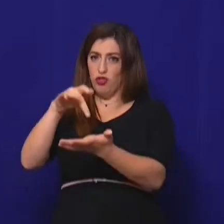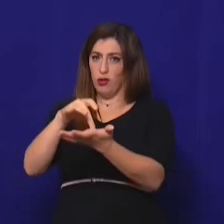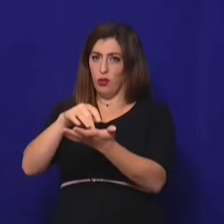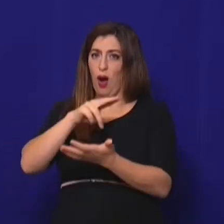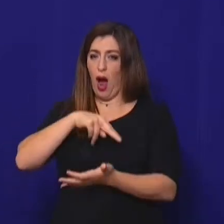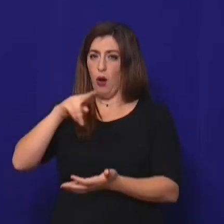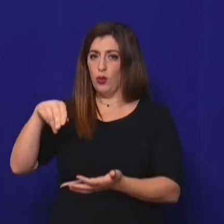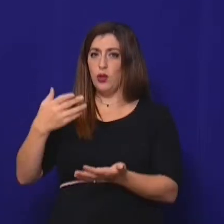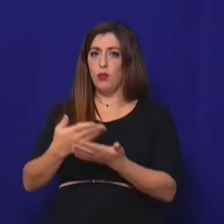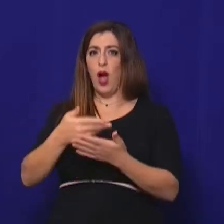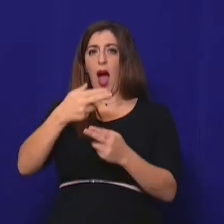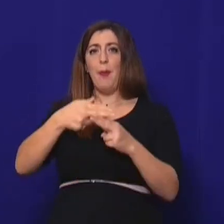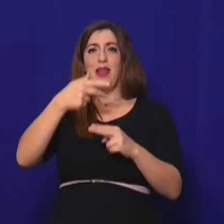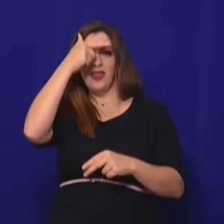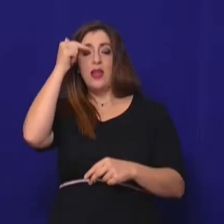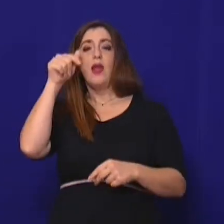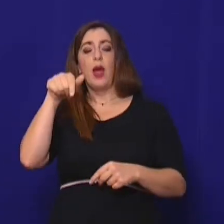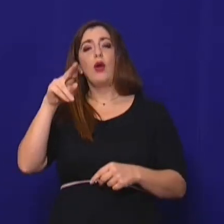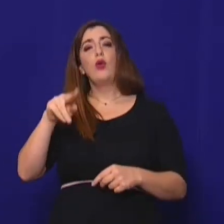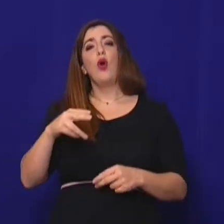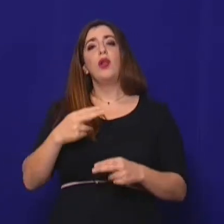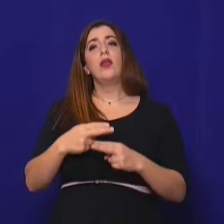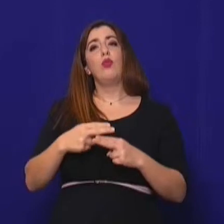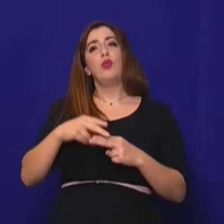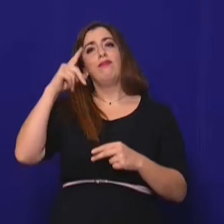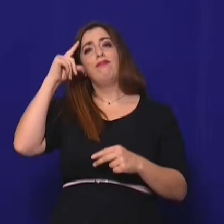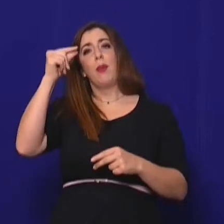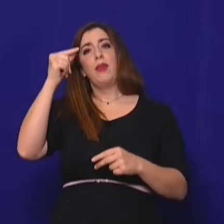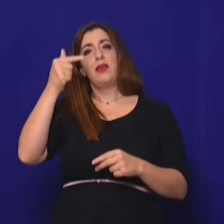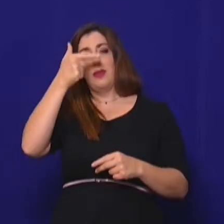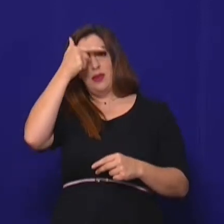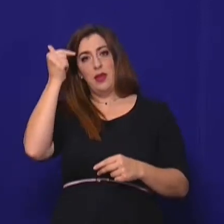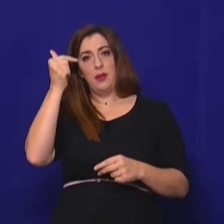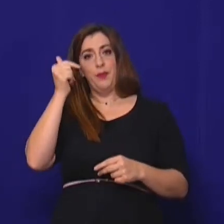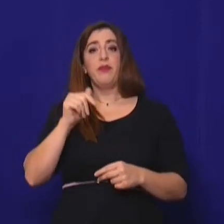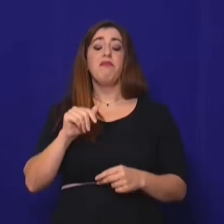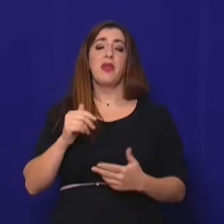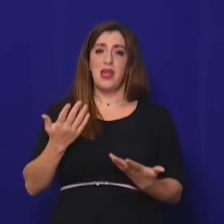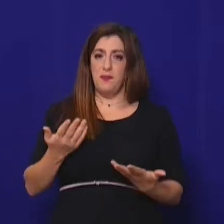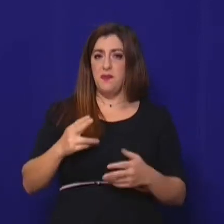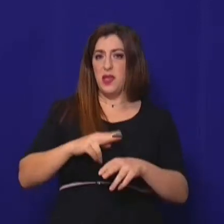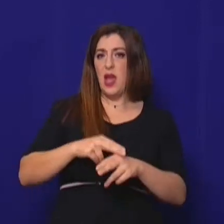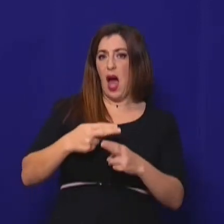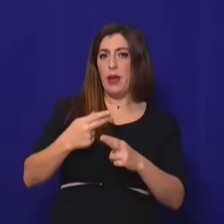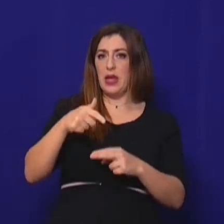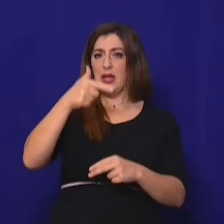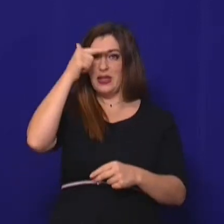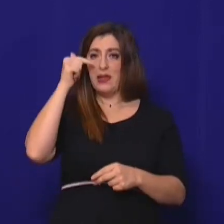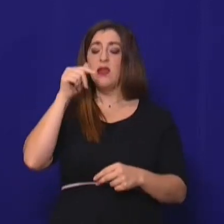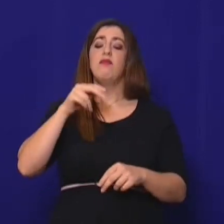testing. Biex isir rapid testing iċċemplu 111 u jkun jistgħu jibbukjawlkom ukoll.